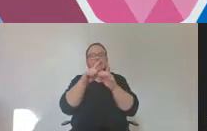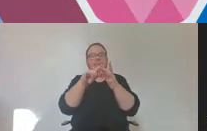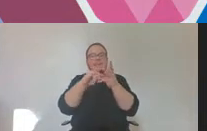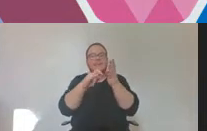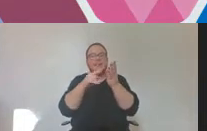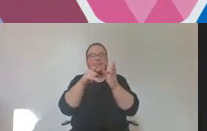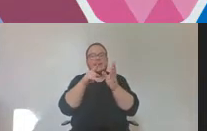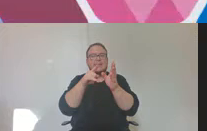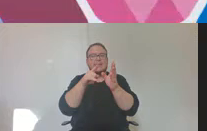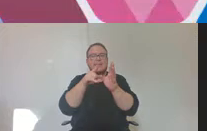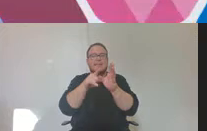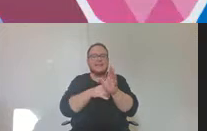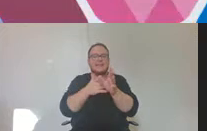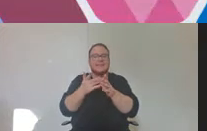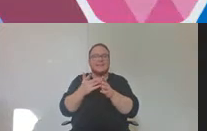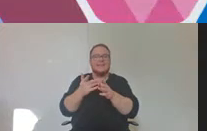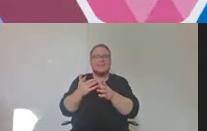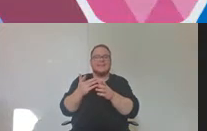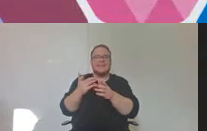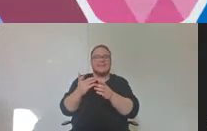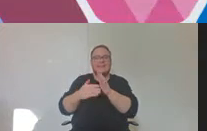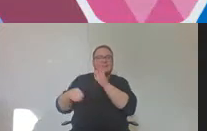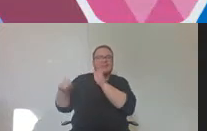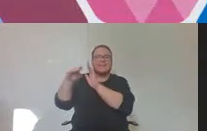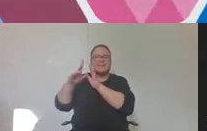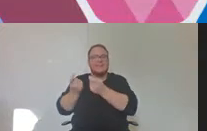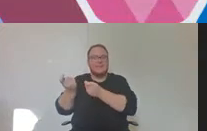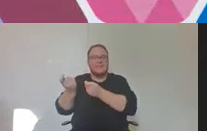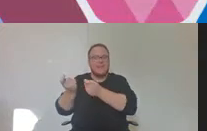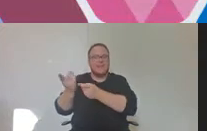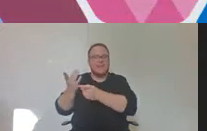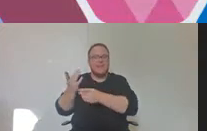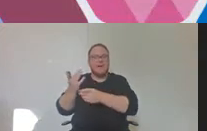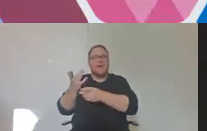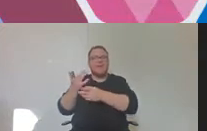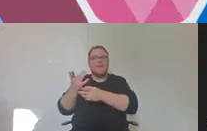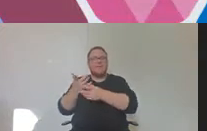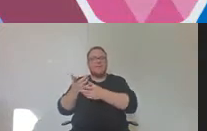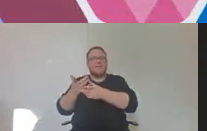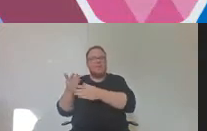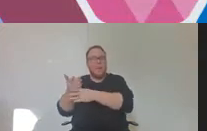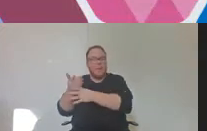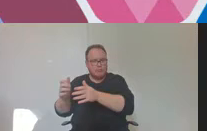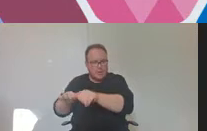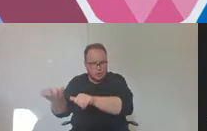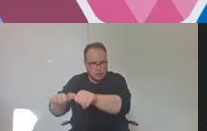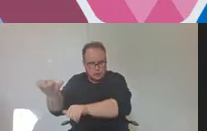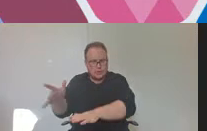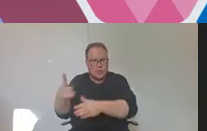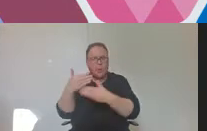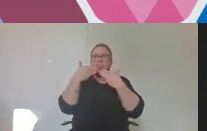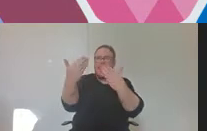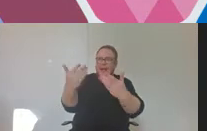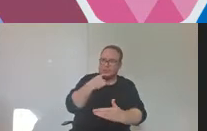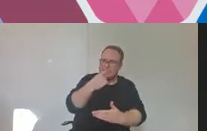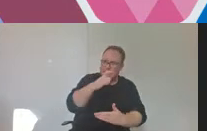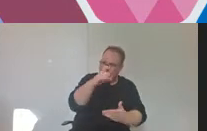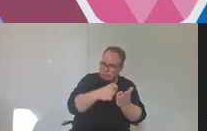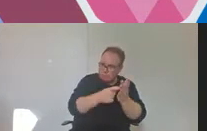Operations. And thanks for the question. And I'm really glad you raised it about CRIS because it really is an achievement for us. And I'm sorry